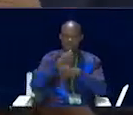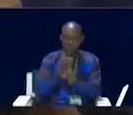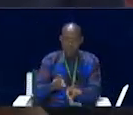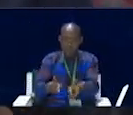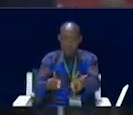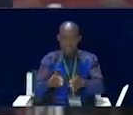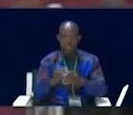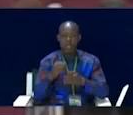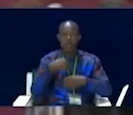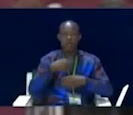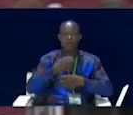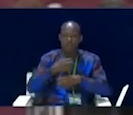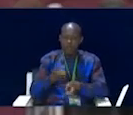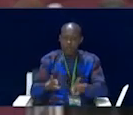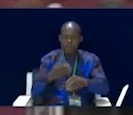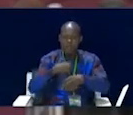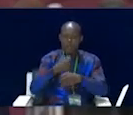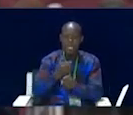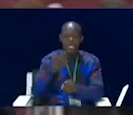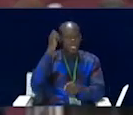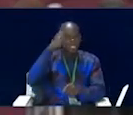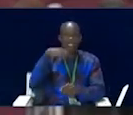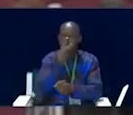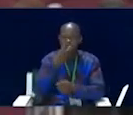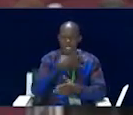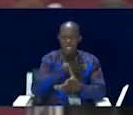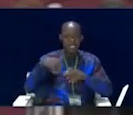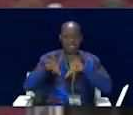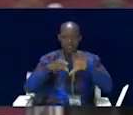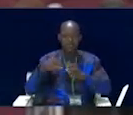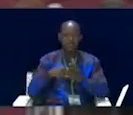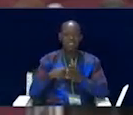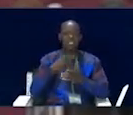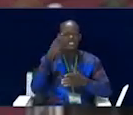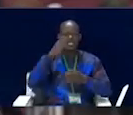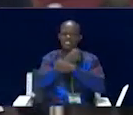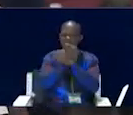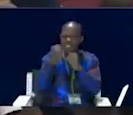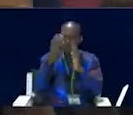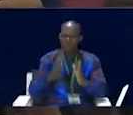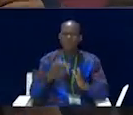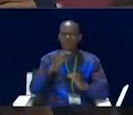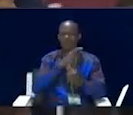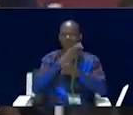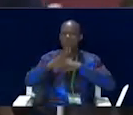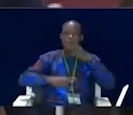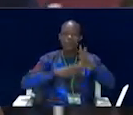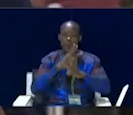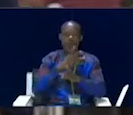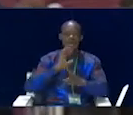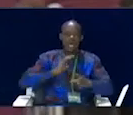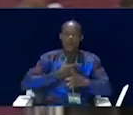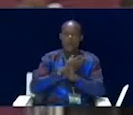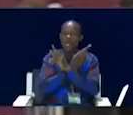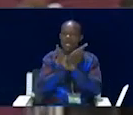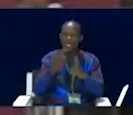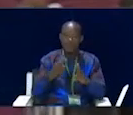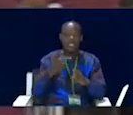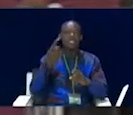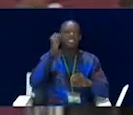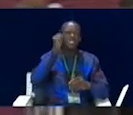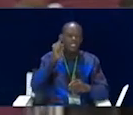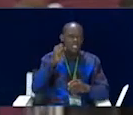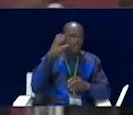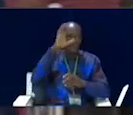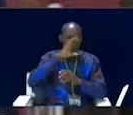hear he's the one who says it and does it. I hear he's the savior of the world. I hear he's our redeemer. She sought it after